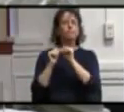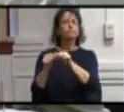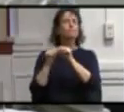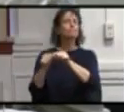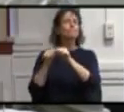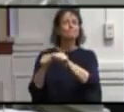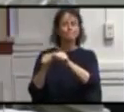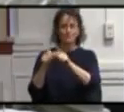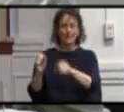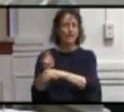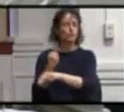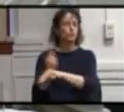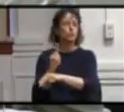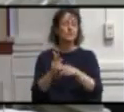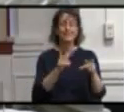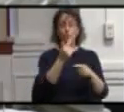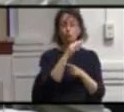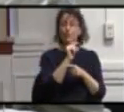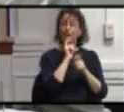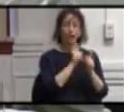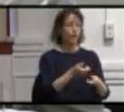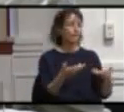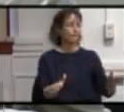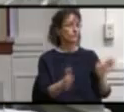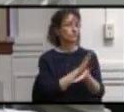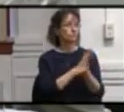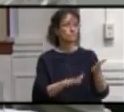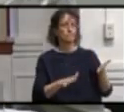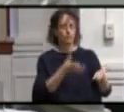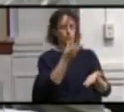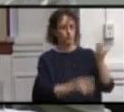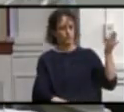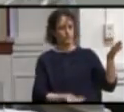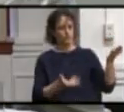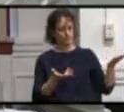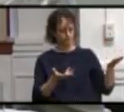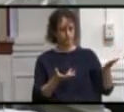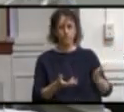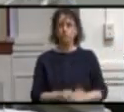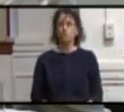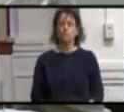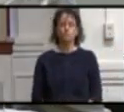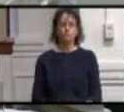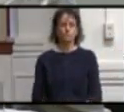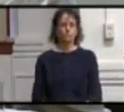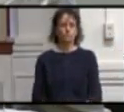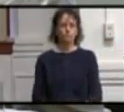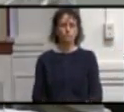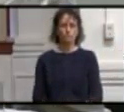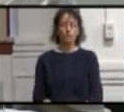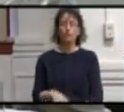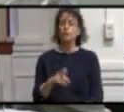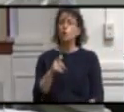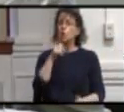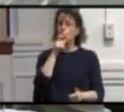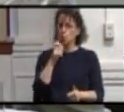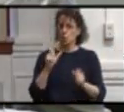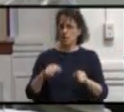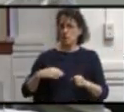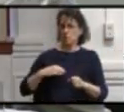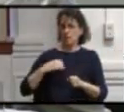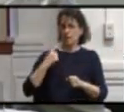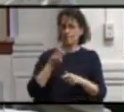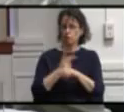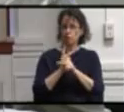The question is, and I think David's going to get more into this, but nonprofits are eligible to